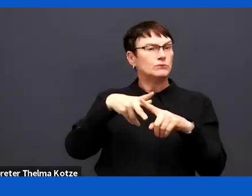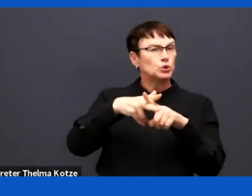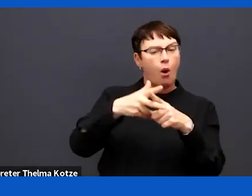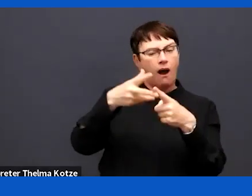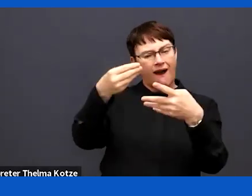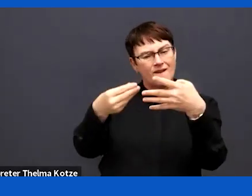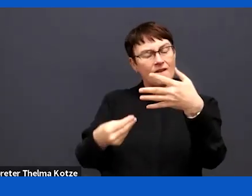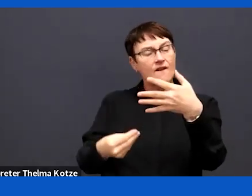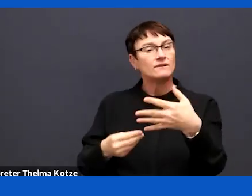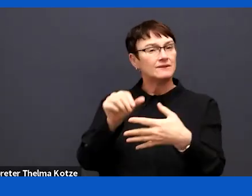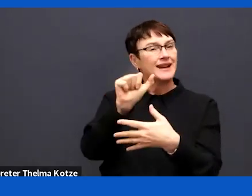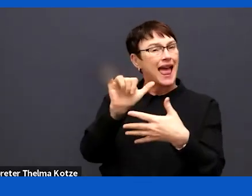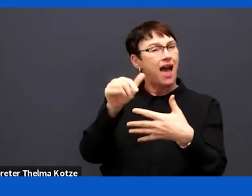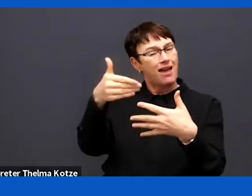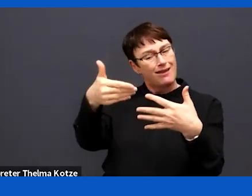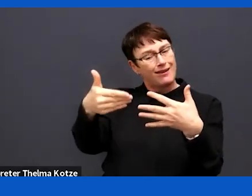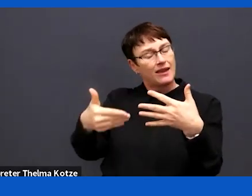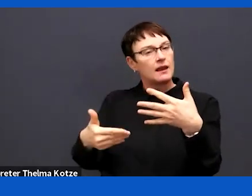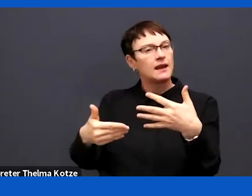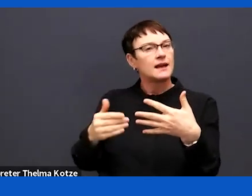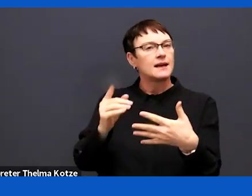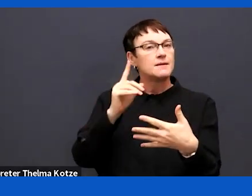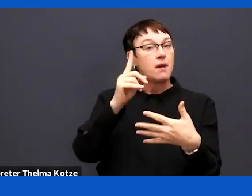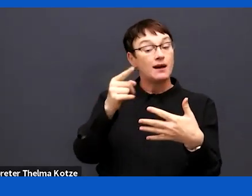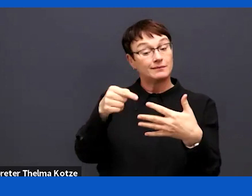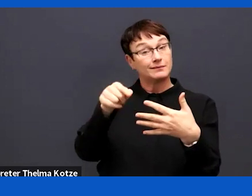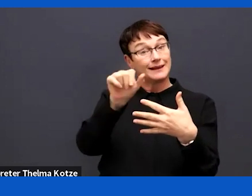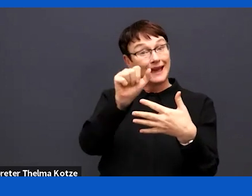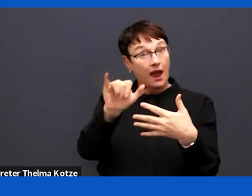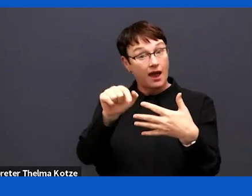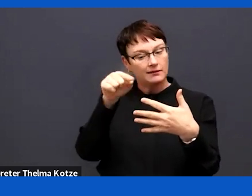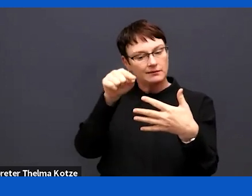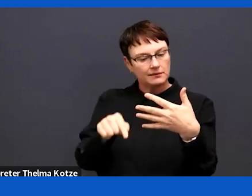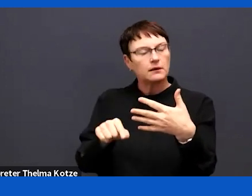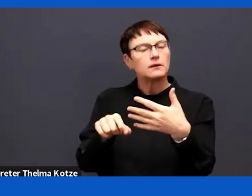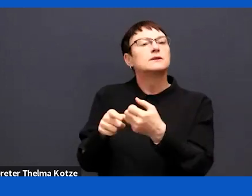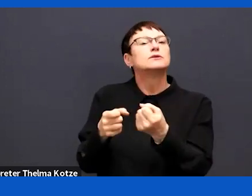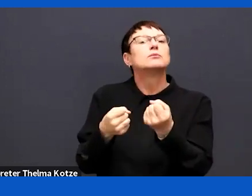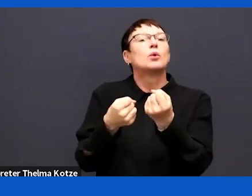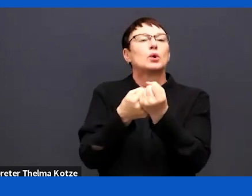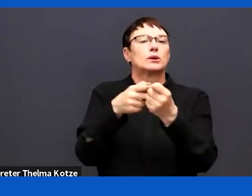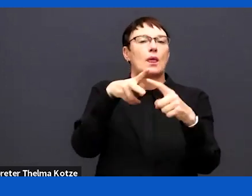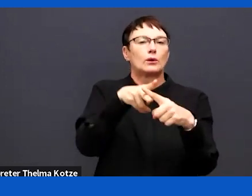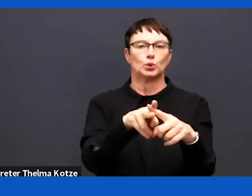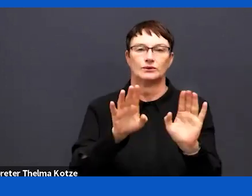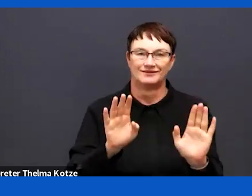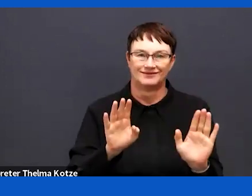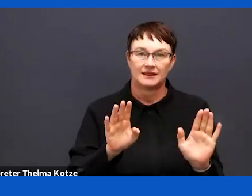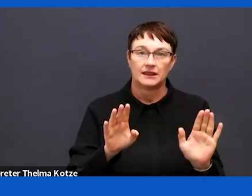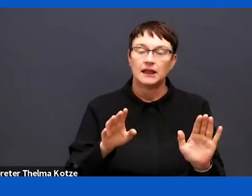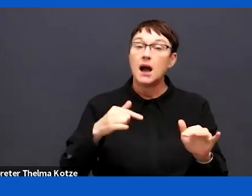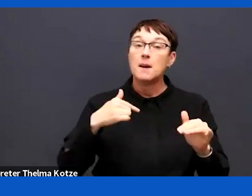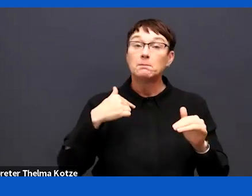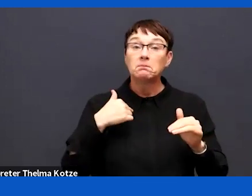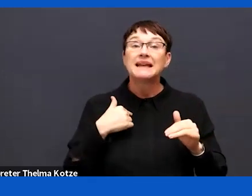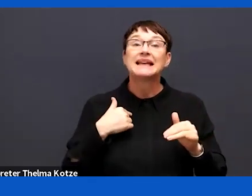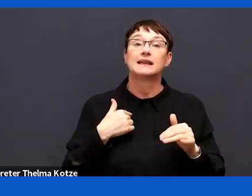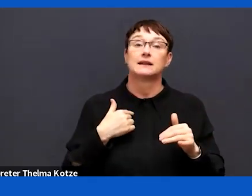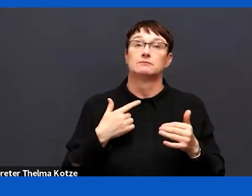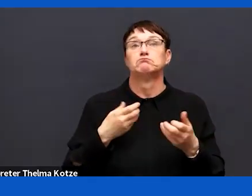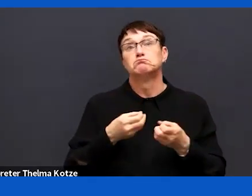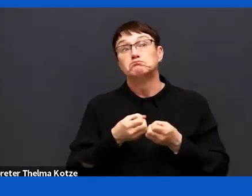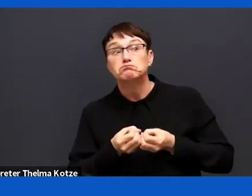a way that improves the tools that we provide. And we're careful that when we're deploying it, we don't do it in a way that